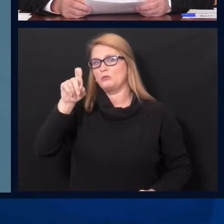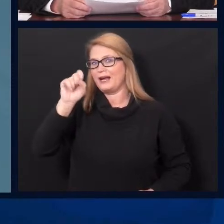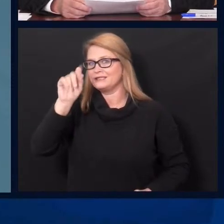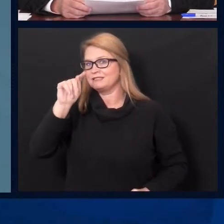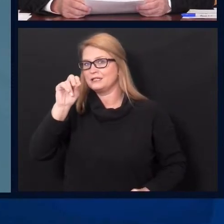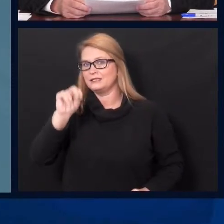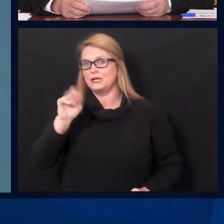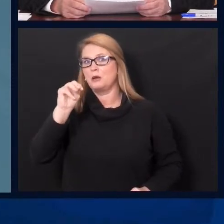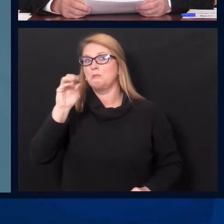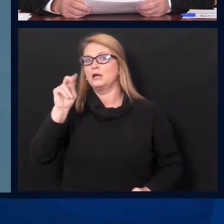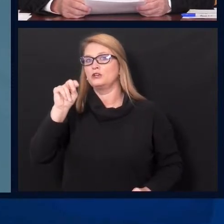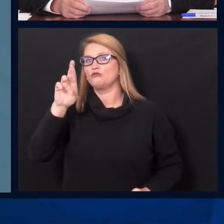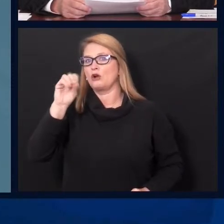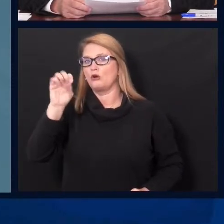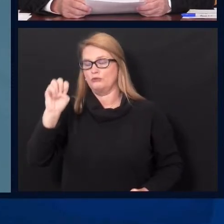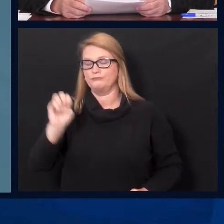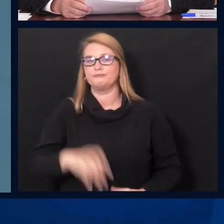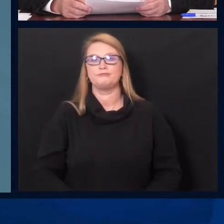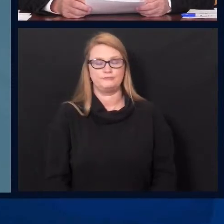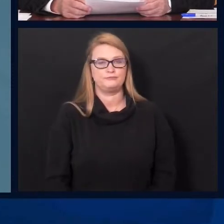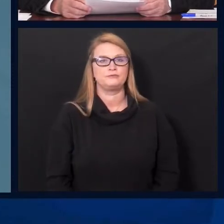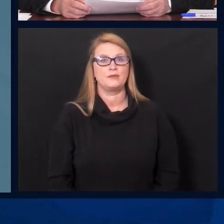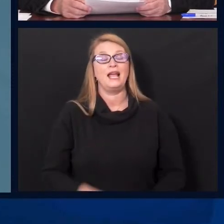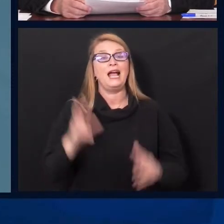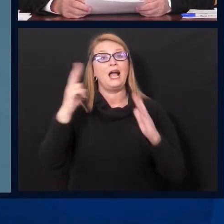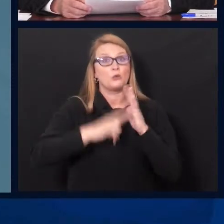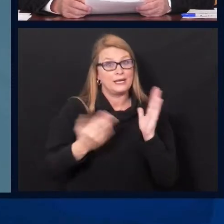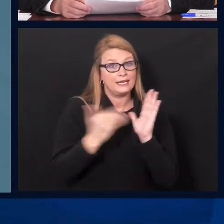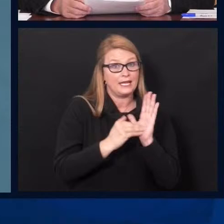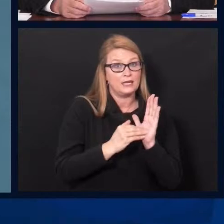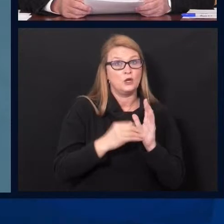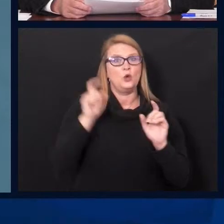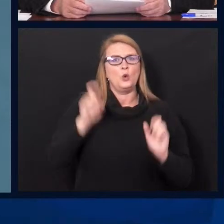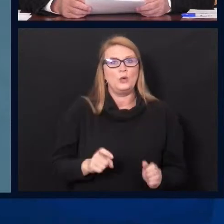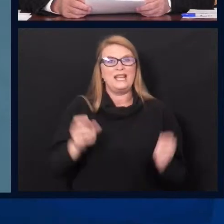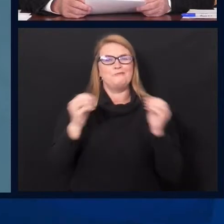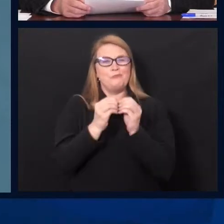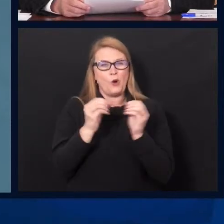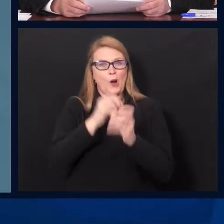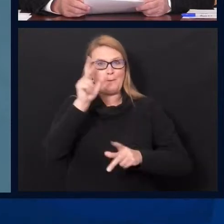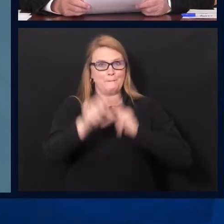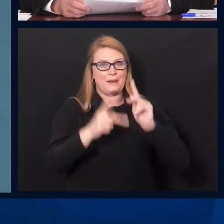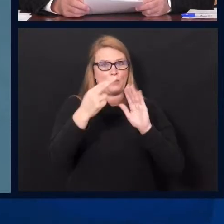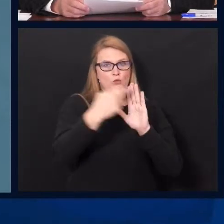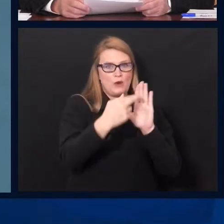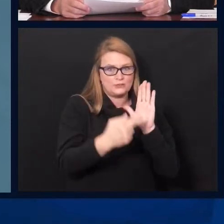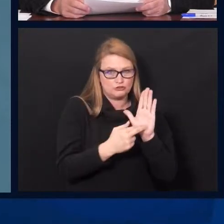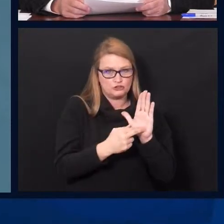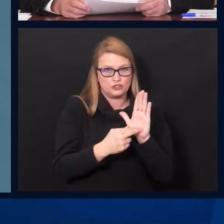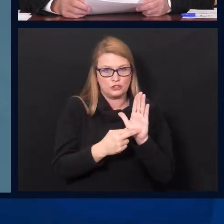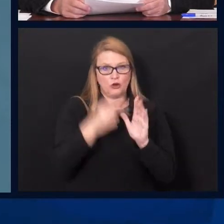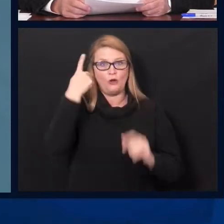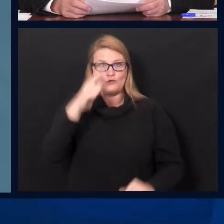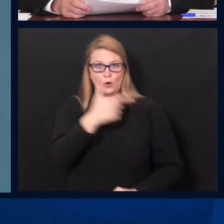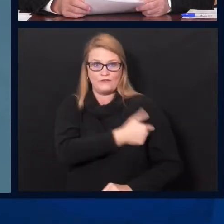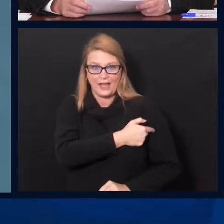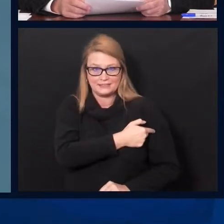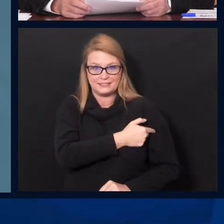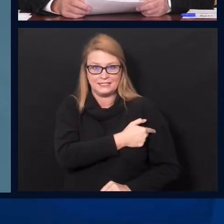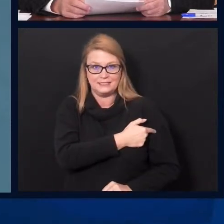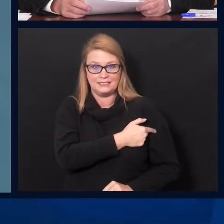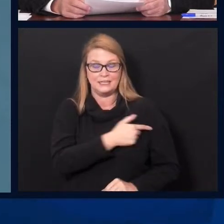really important. I'm going to read it again. We need to get more registration in our pre-registration program. You know,